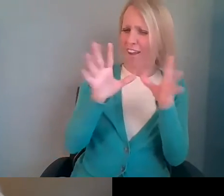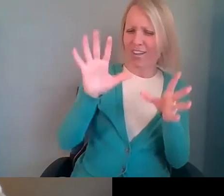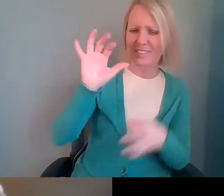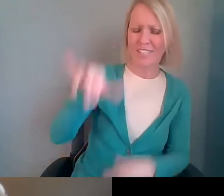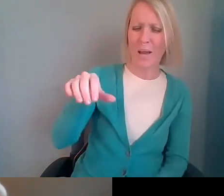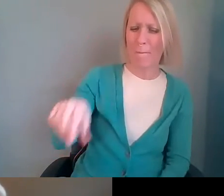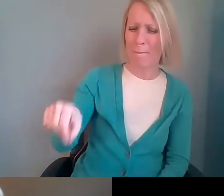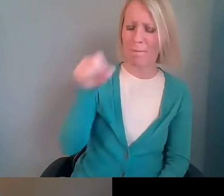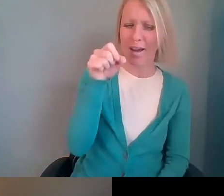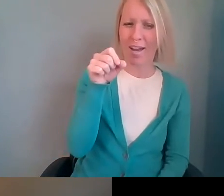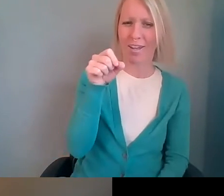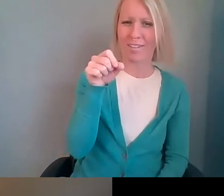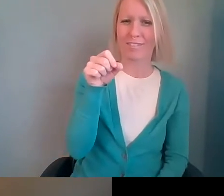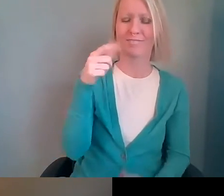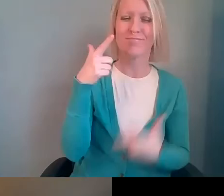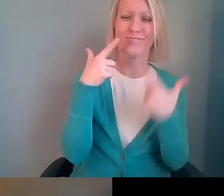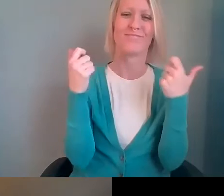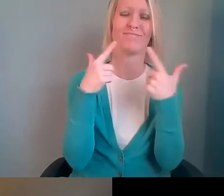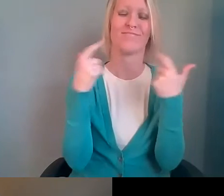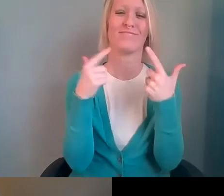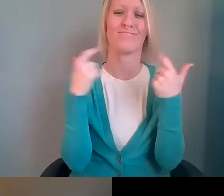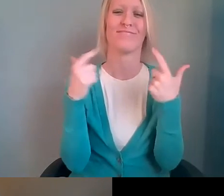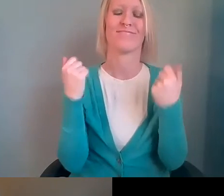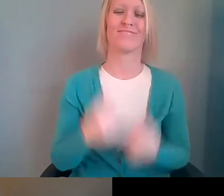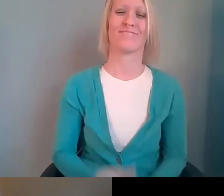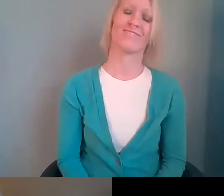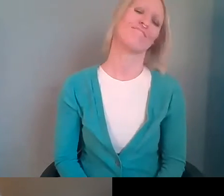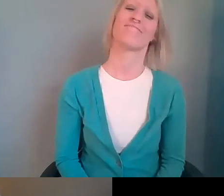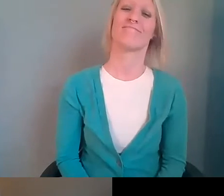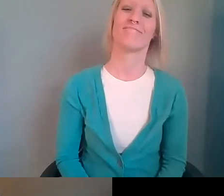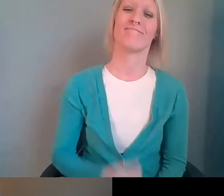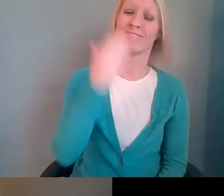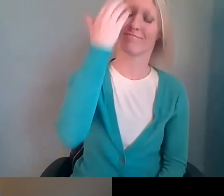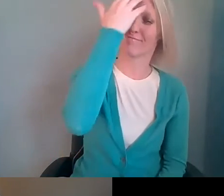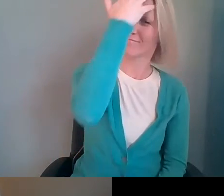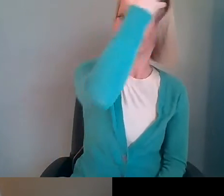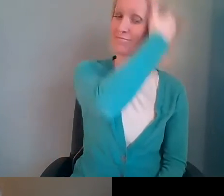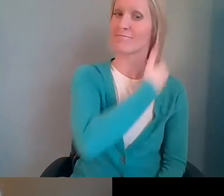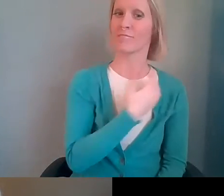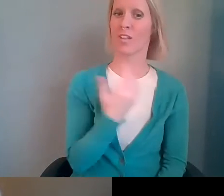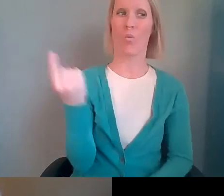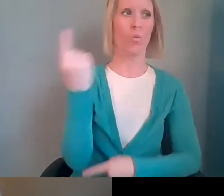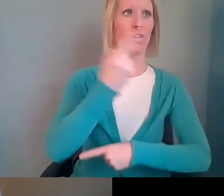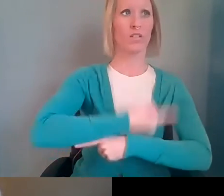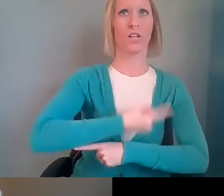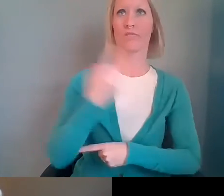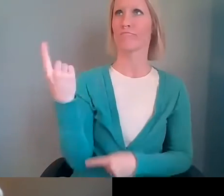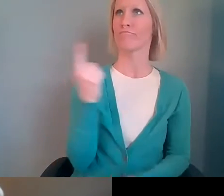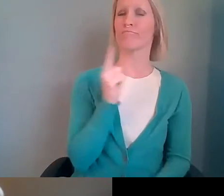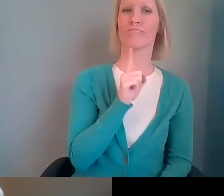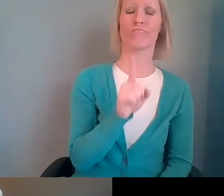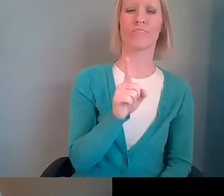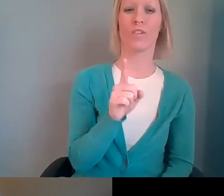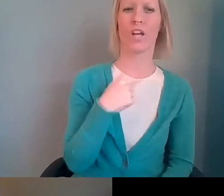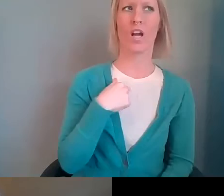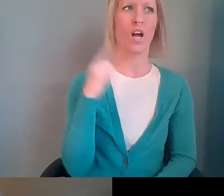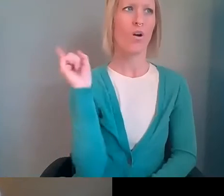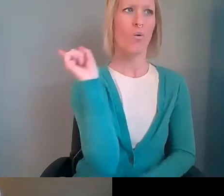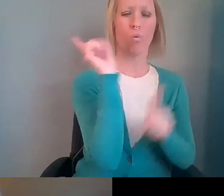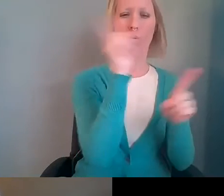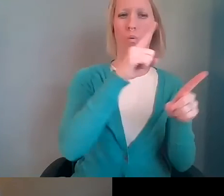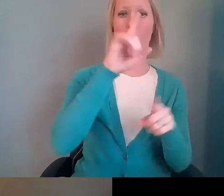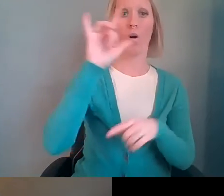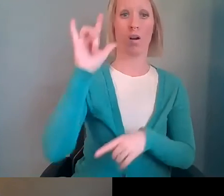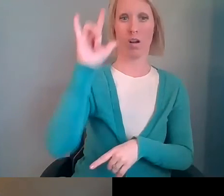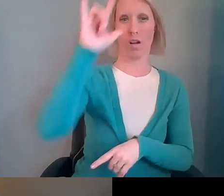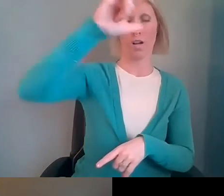it. And so one day when I was in the airport there at Reagan National, I they have